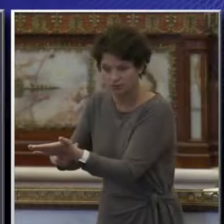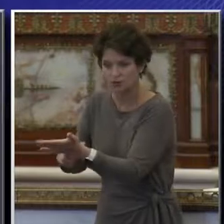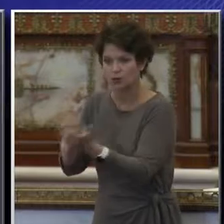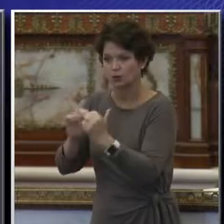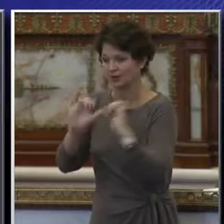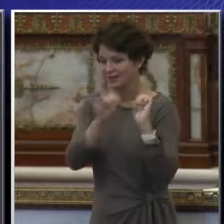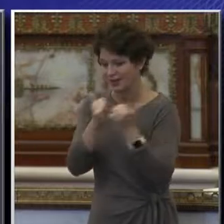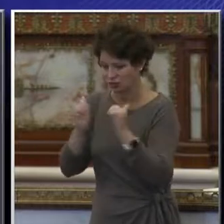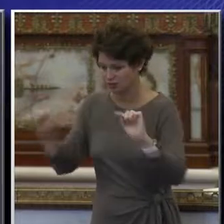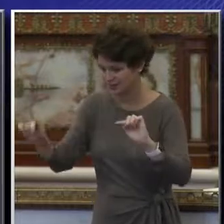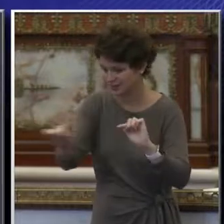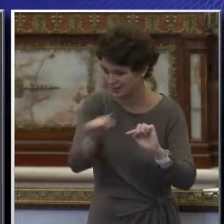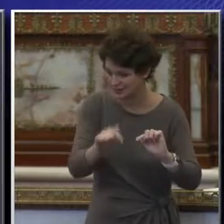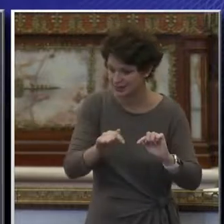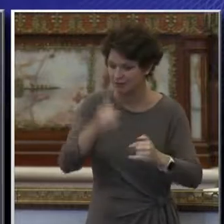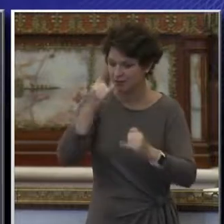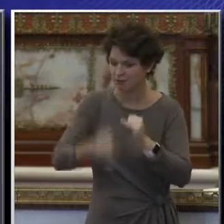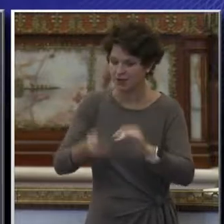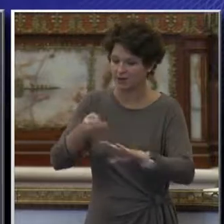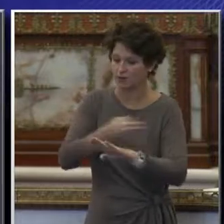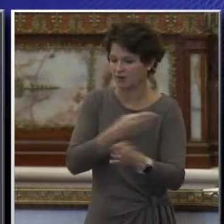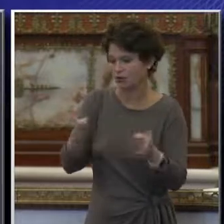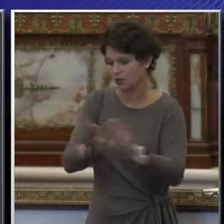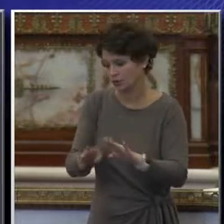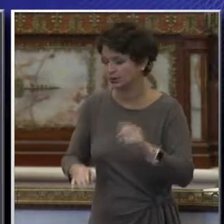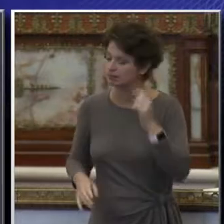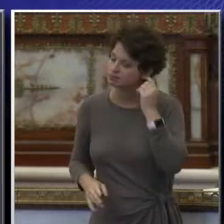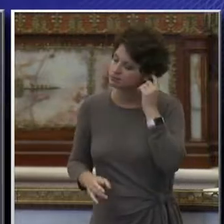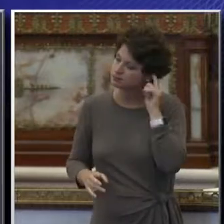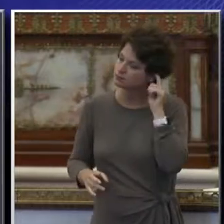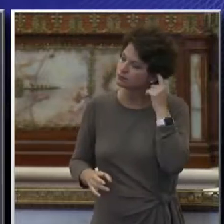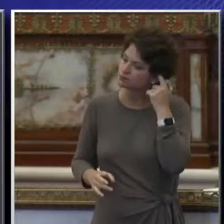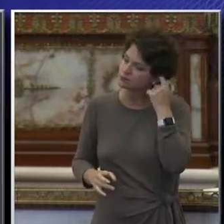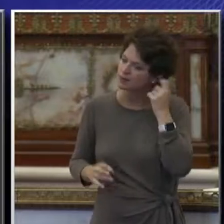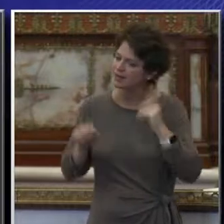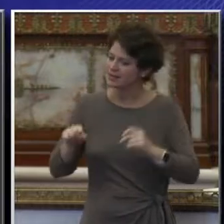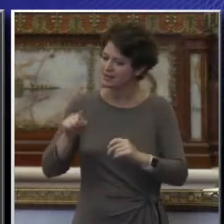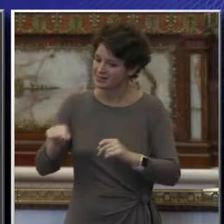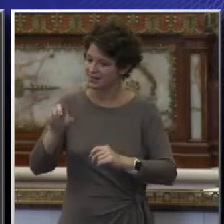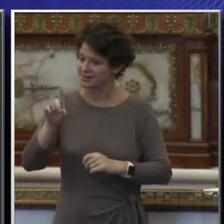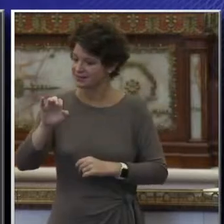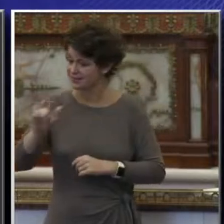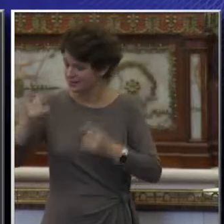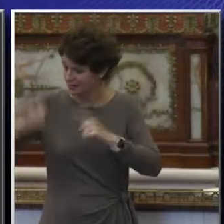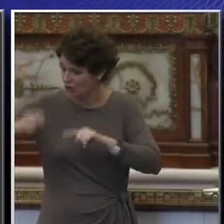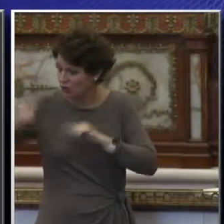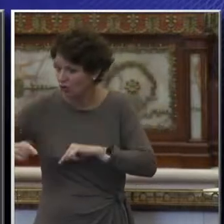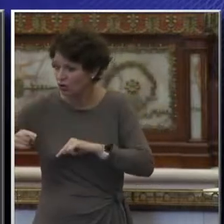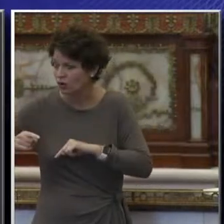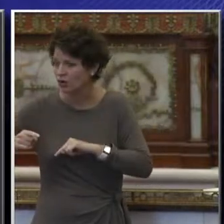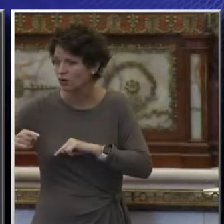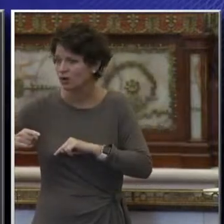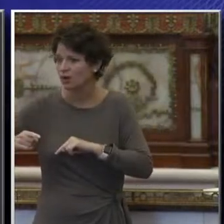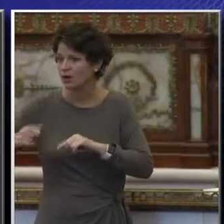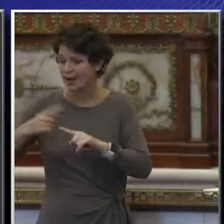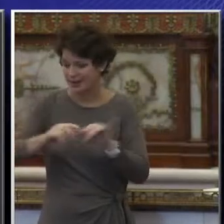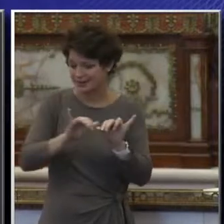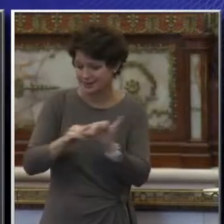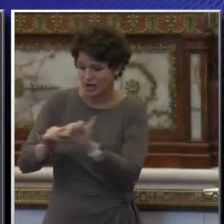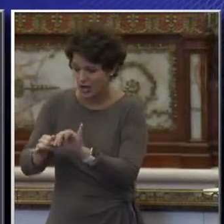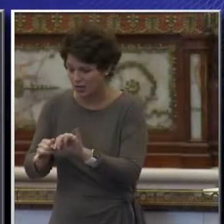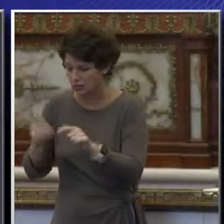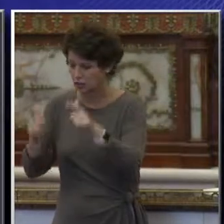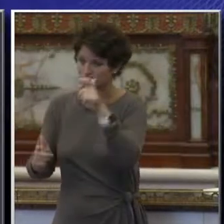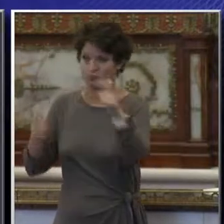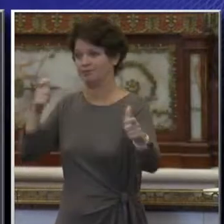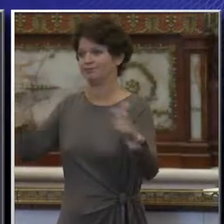the agencies finalized before closing. Okay, is this deal in size so